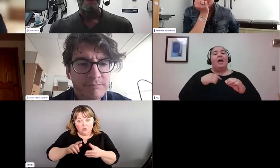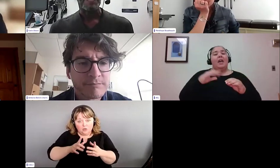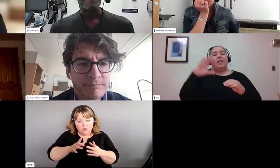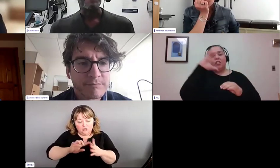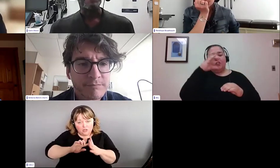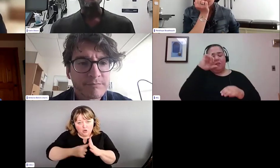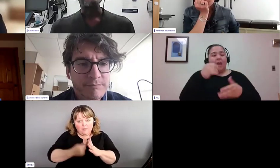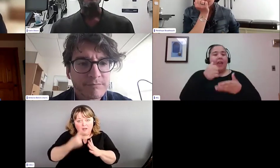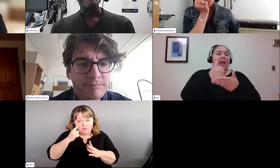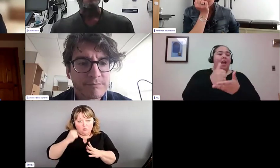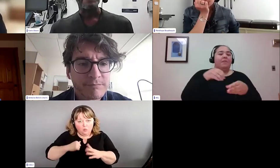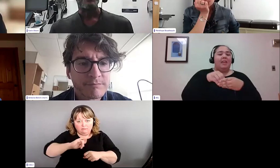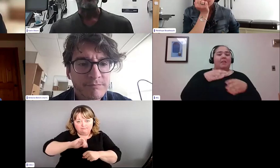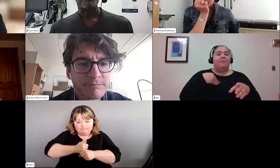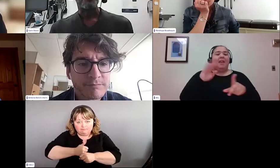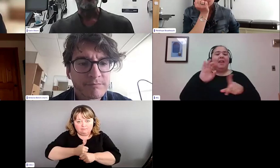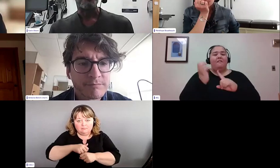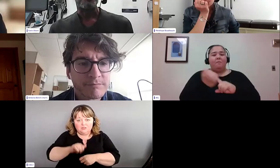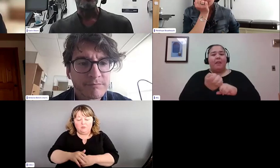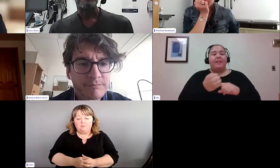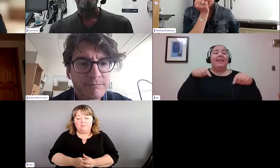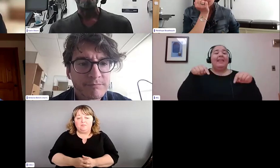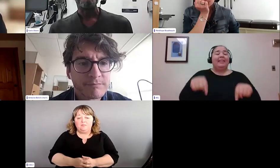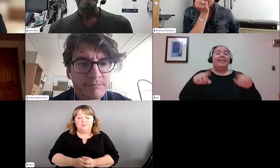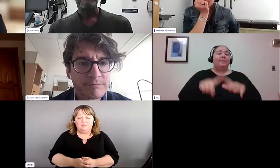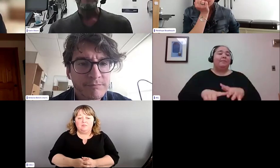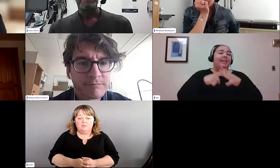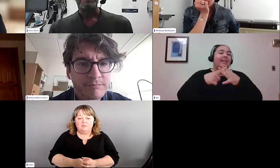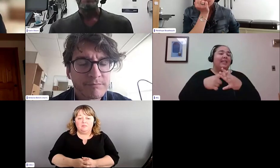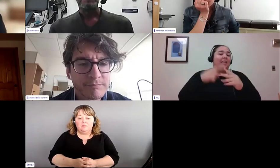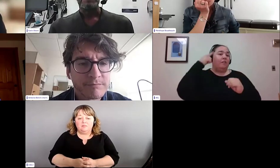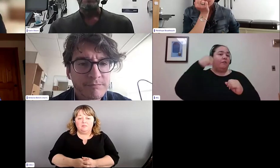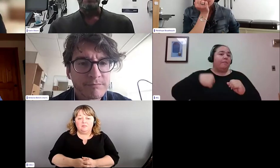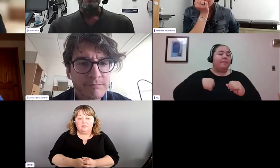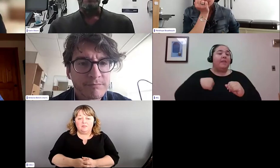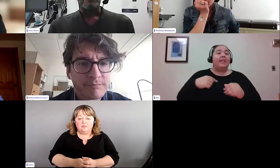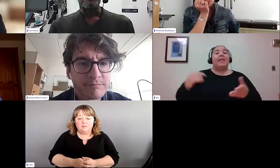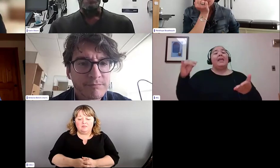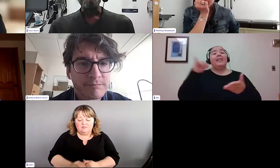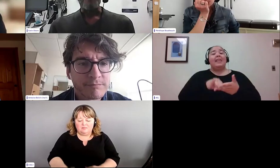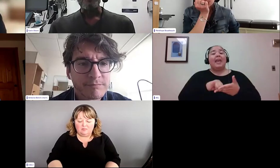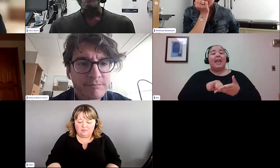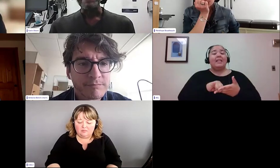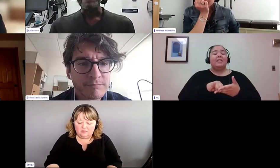my environment. This was the beginning for me. And that is